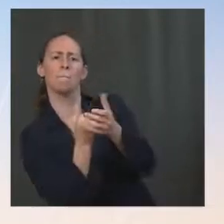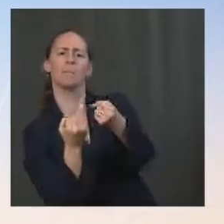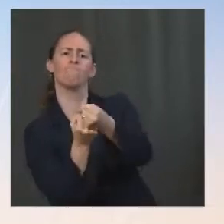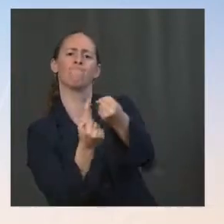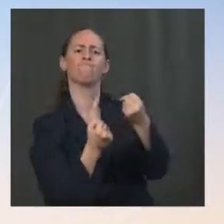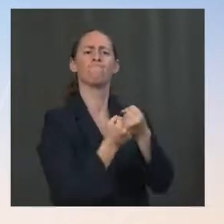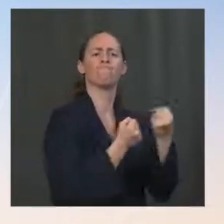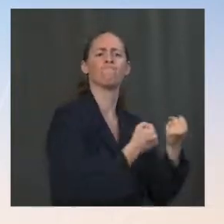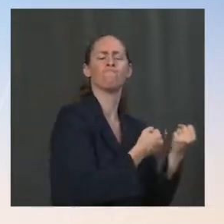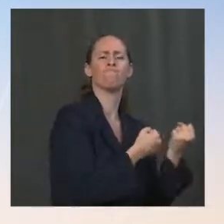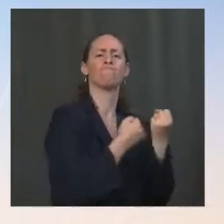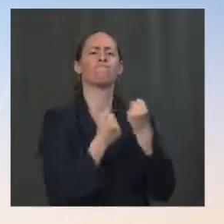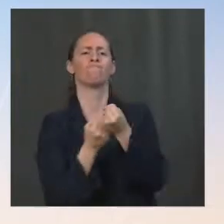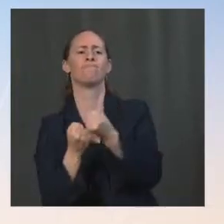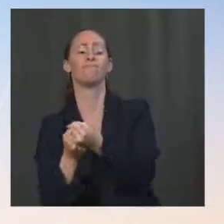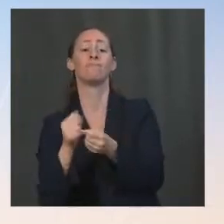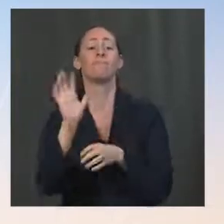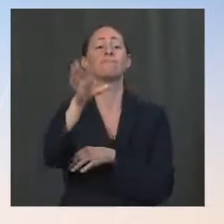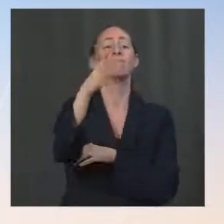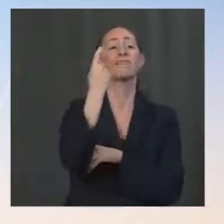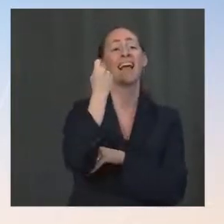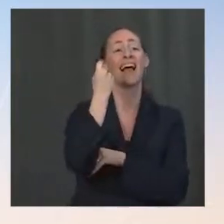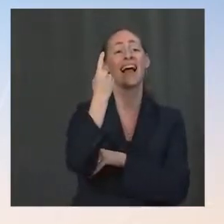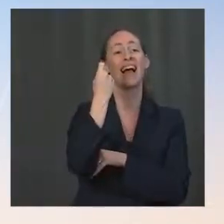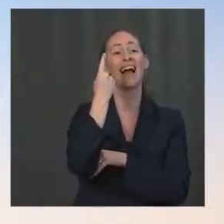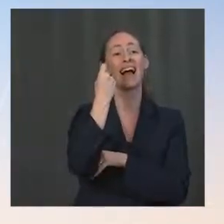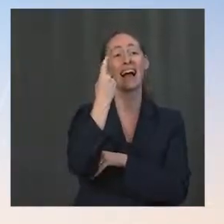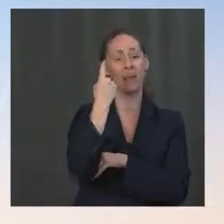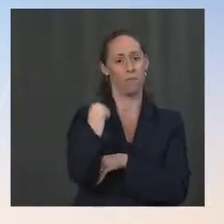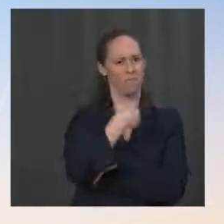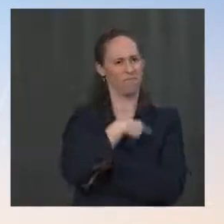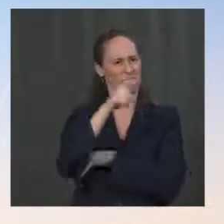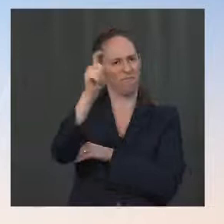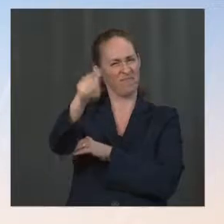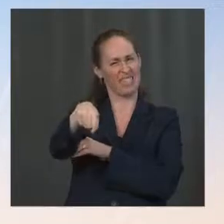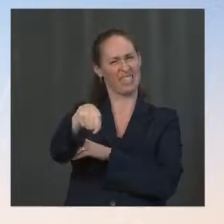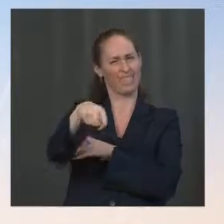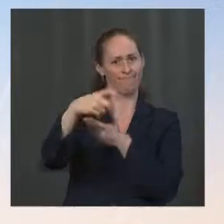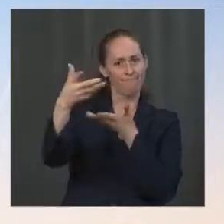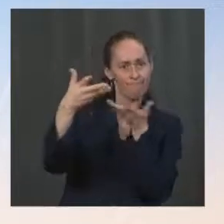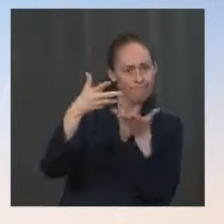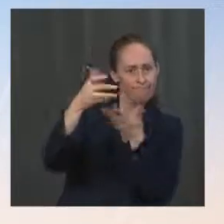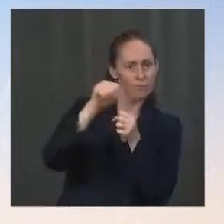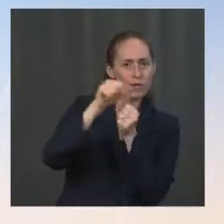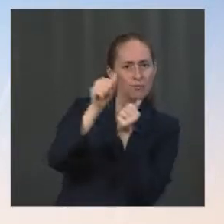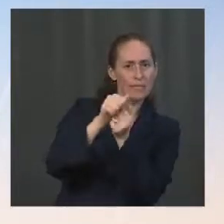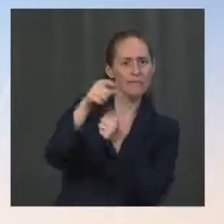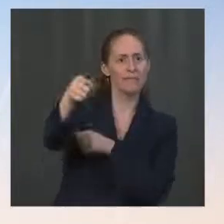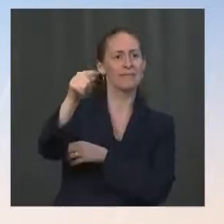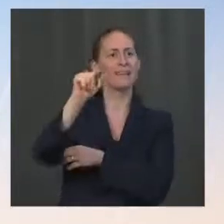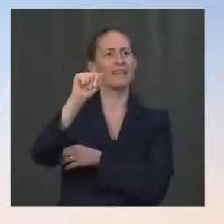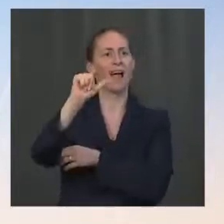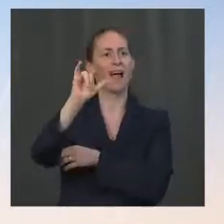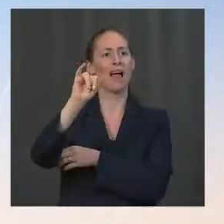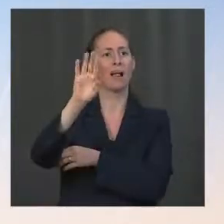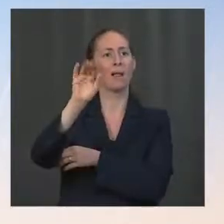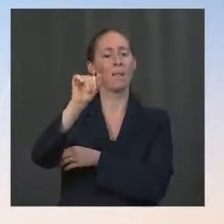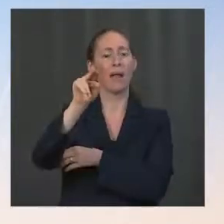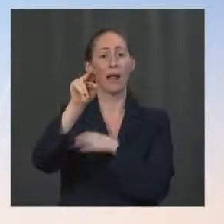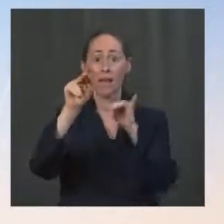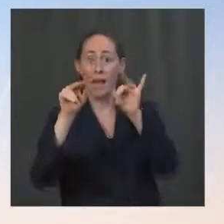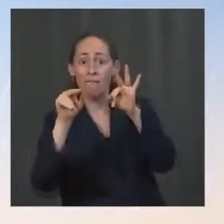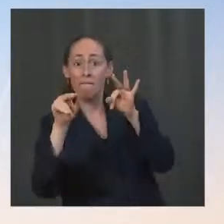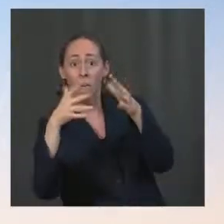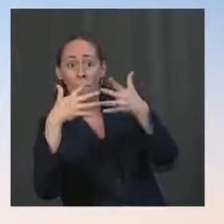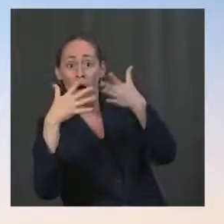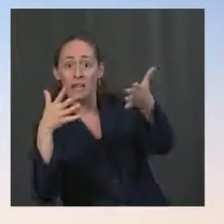because in order to continue to evacuate any American citizen who was not yet prepared to leave, who wants to leave, third country